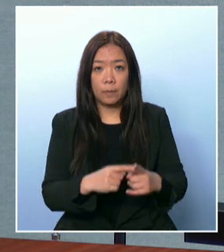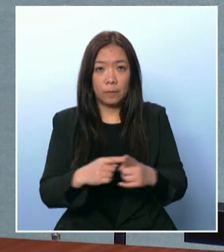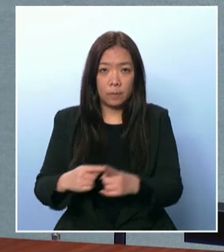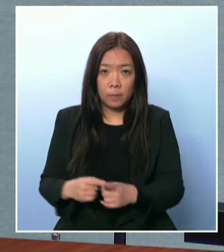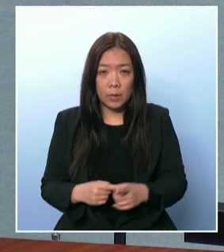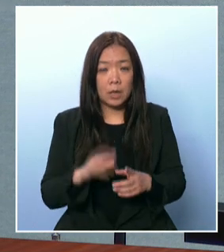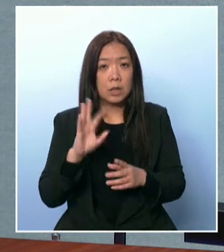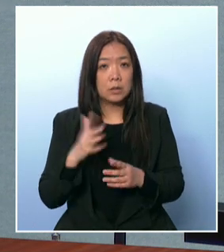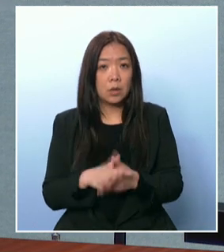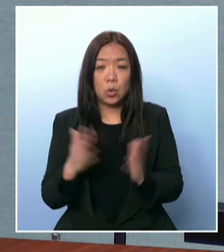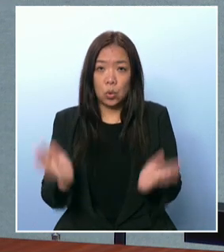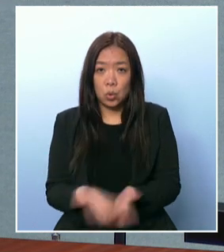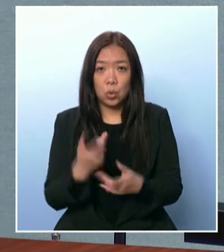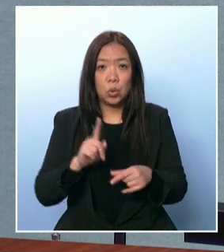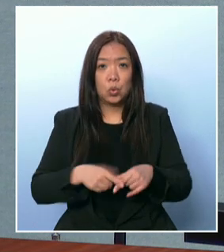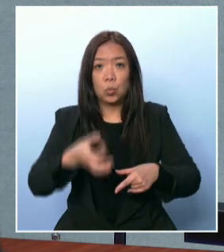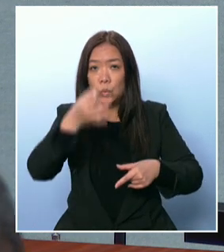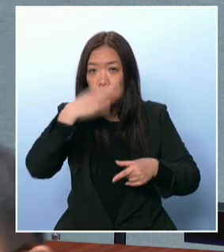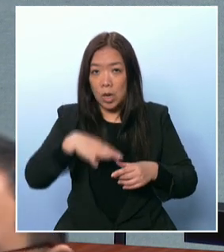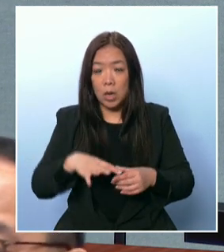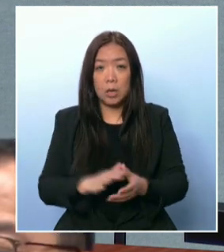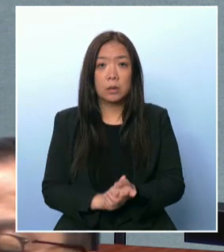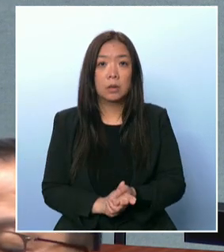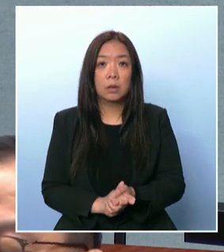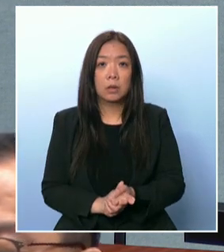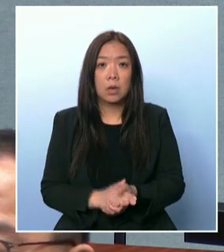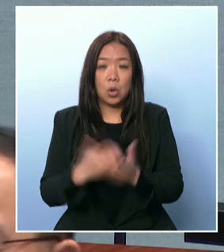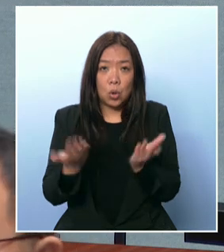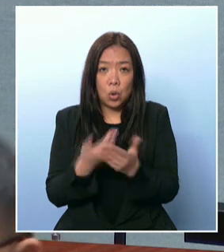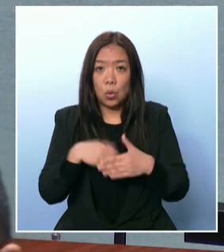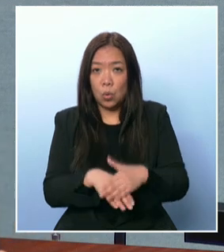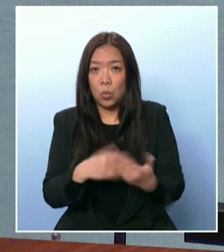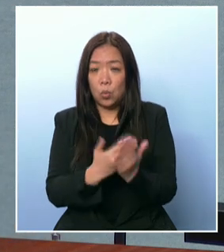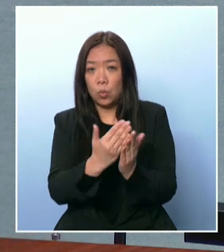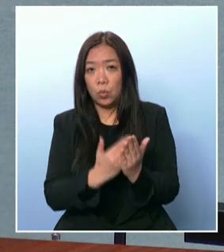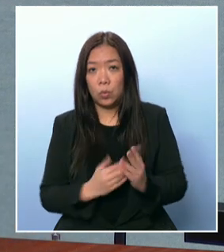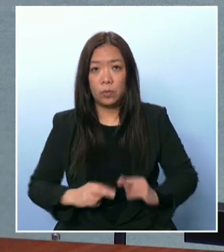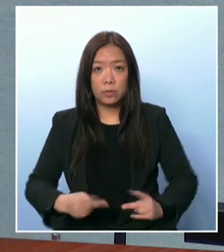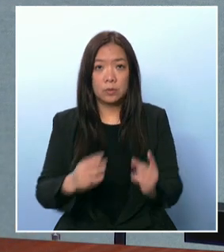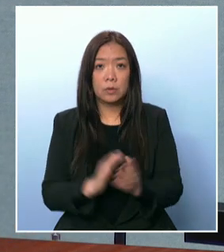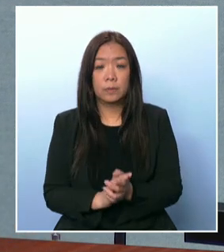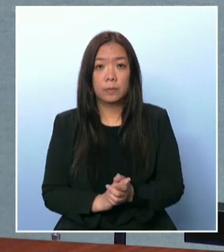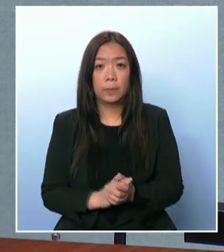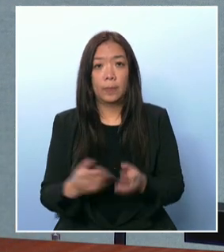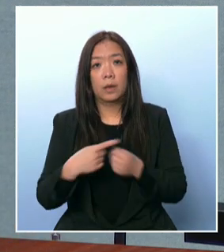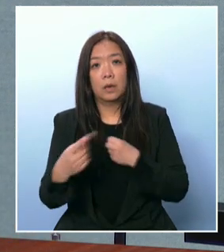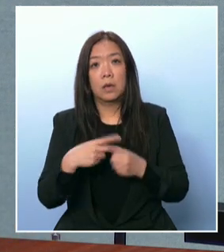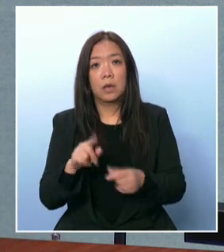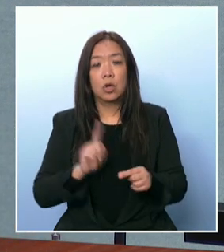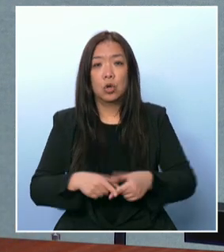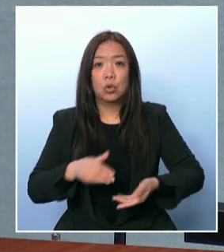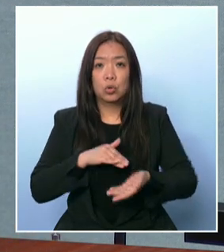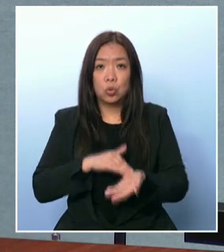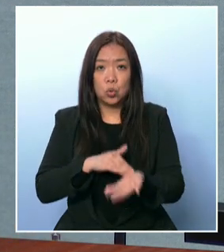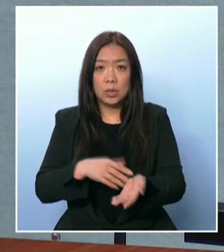We need to have a talent pool on enhancing the industrialized developments of Chinese medicine in terms of storage of